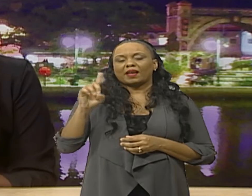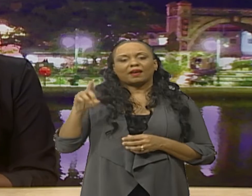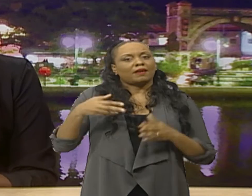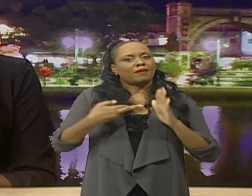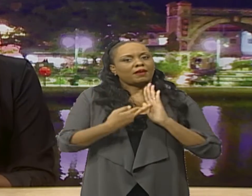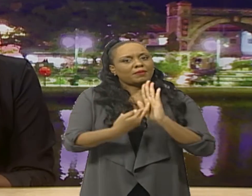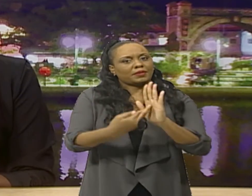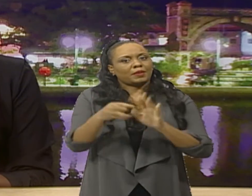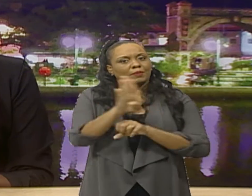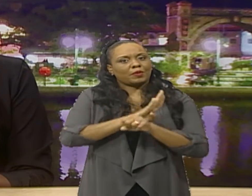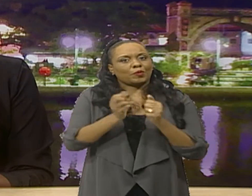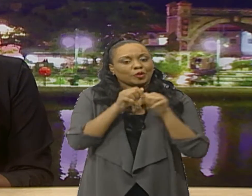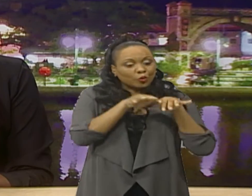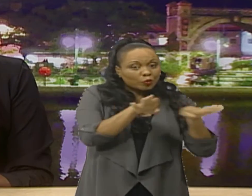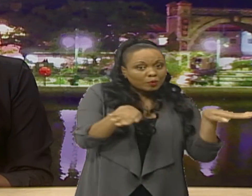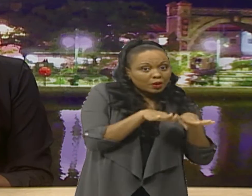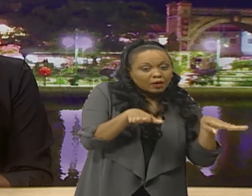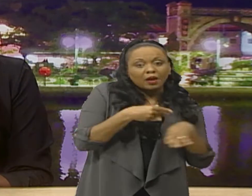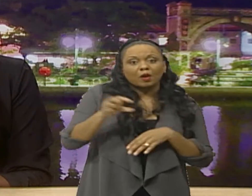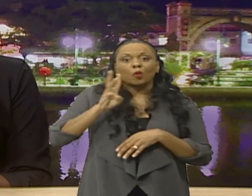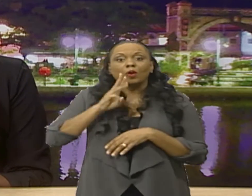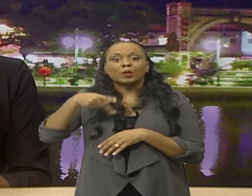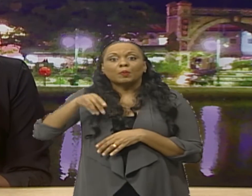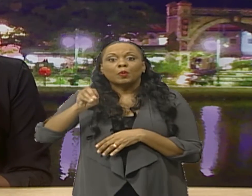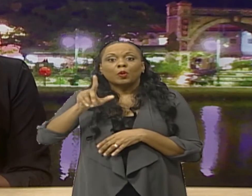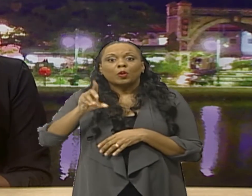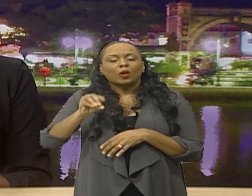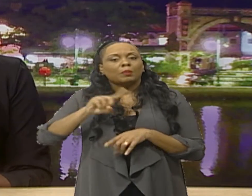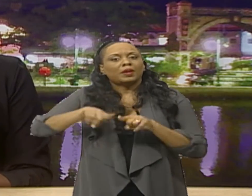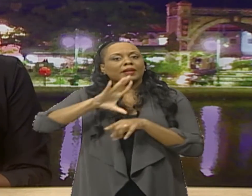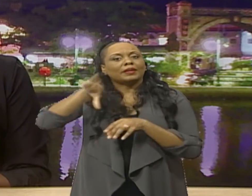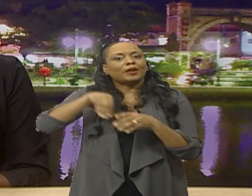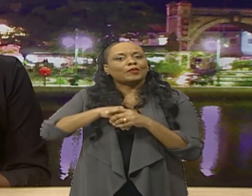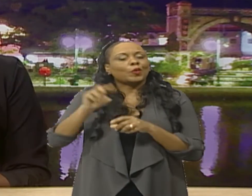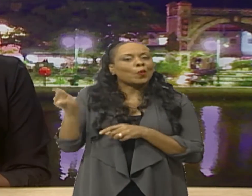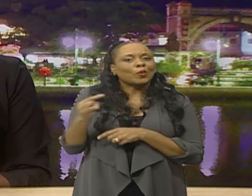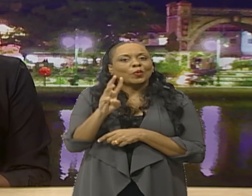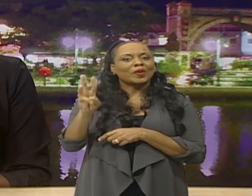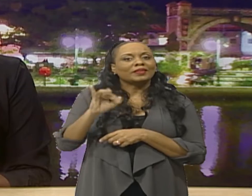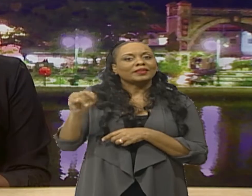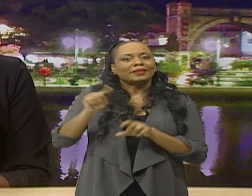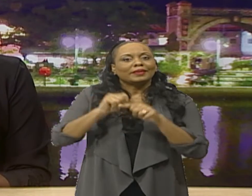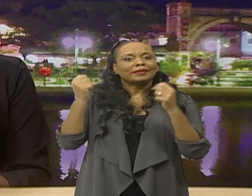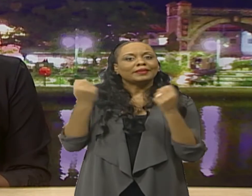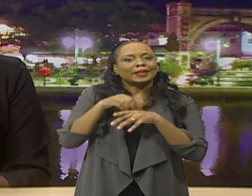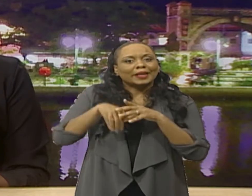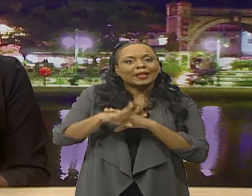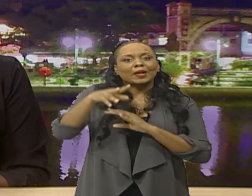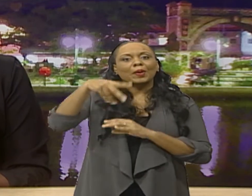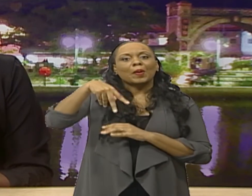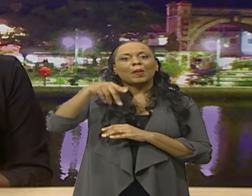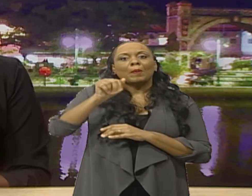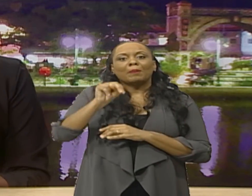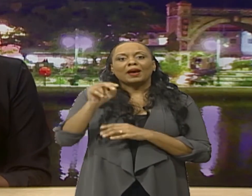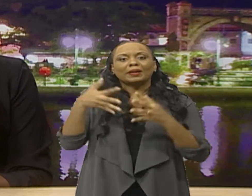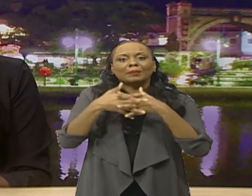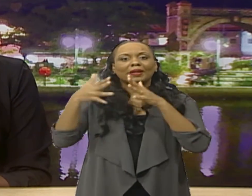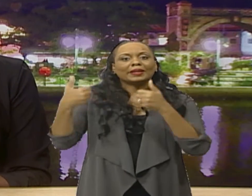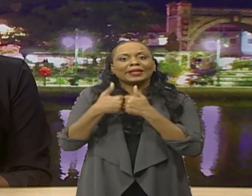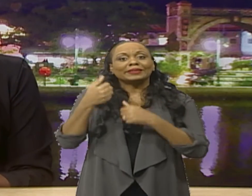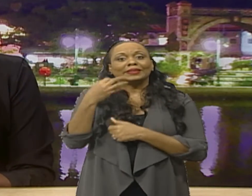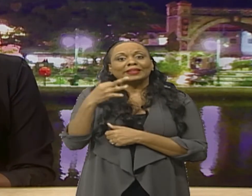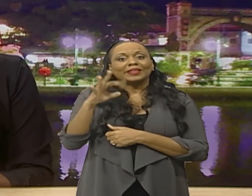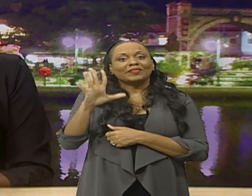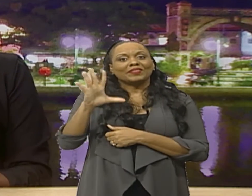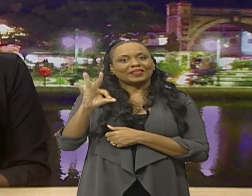polo, but he was also part of the only West Indian water polo team to make it to the Pan American Games in